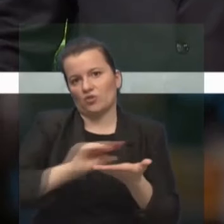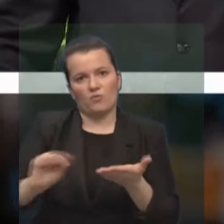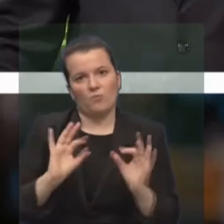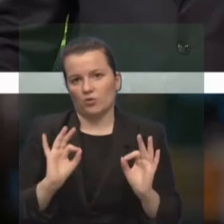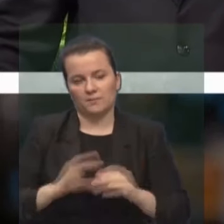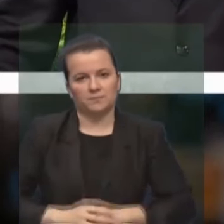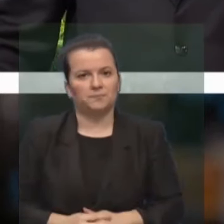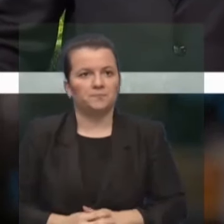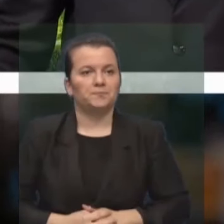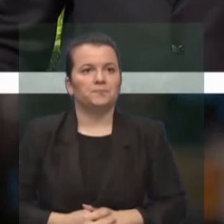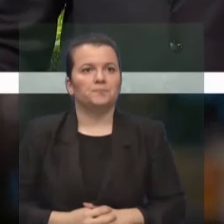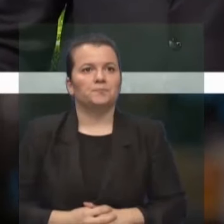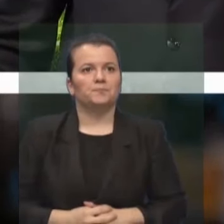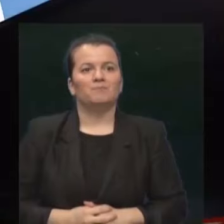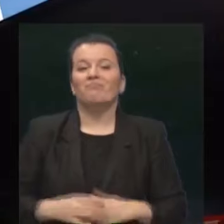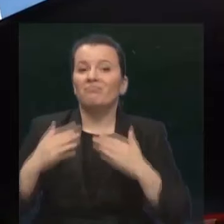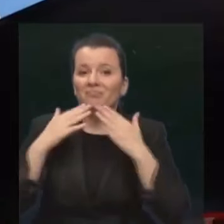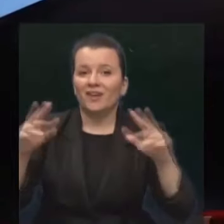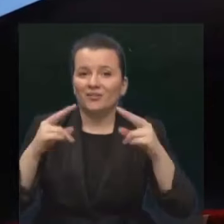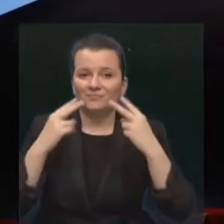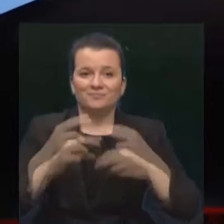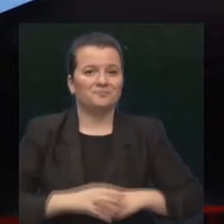So, ladies and gentlemen, thank you for your attention.